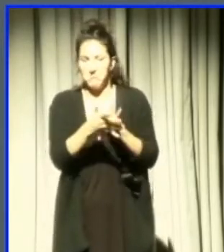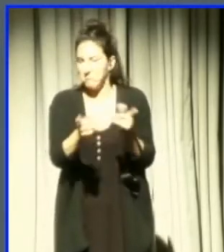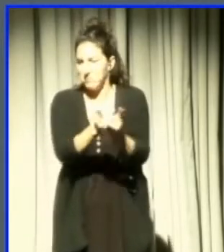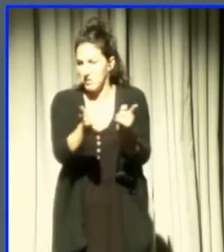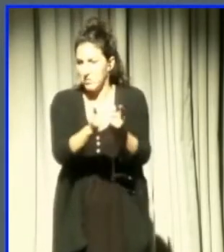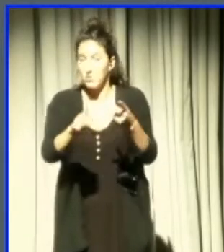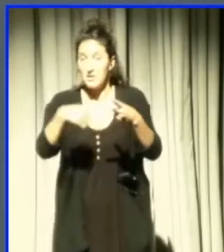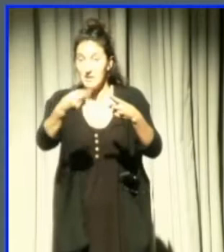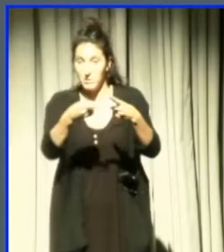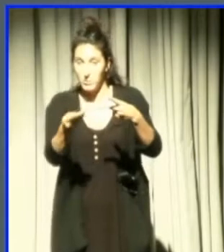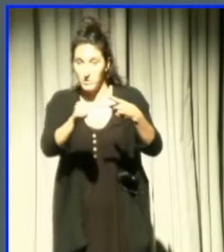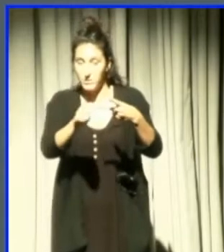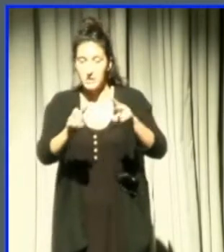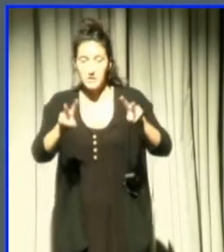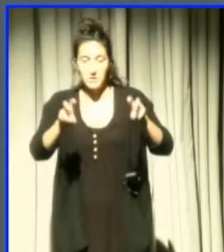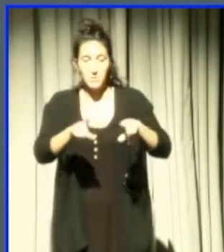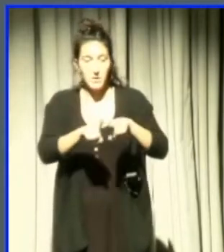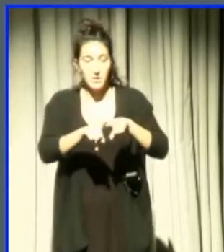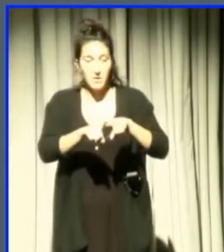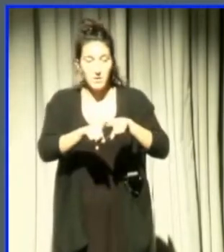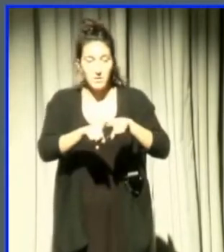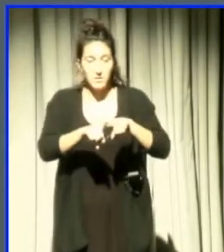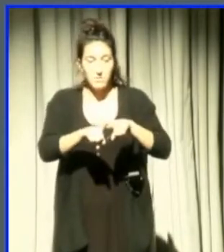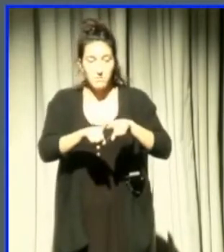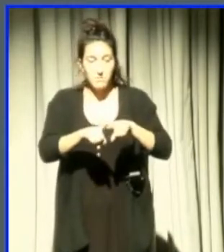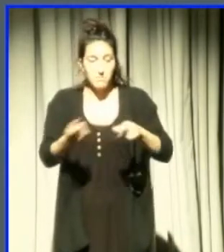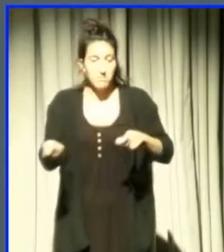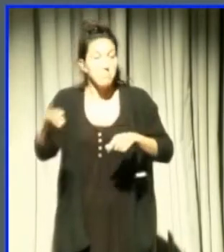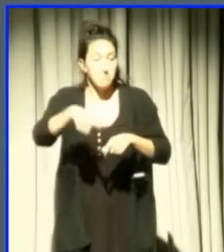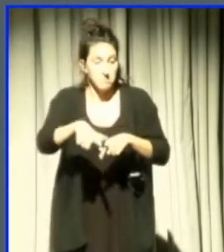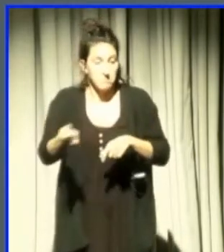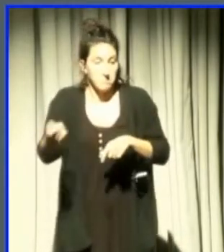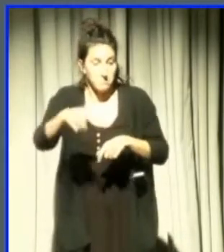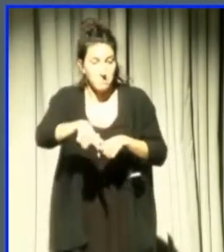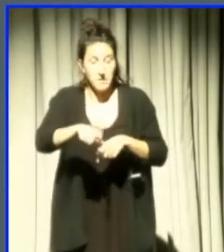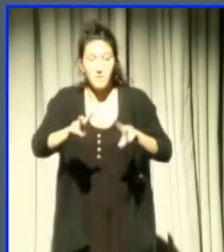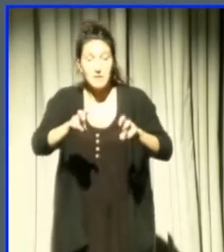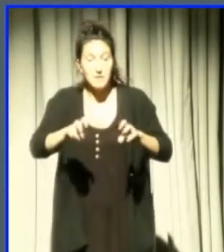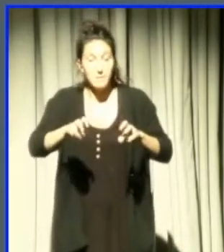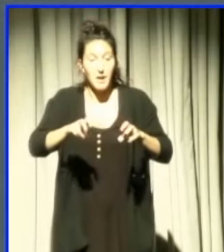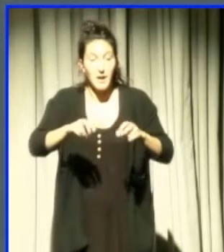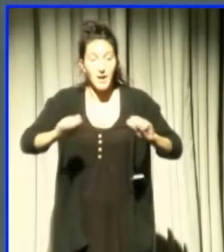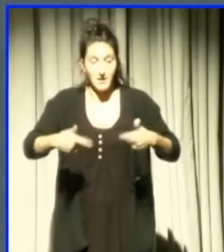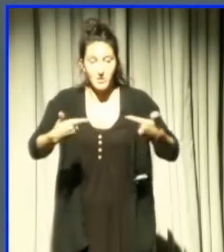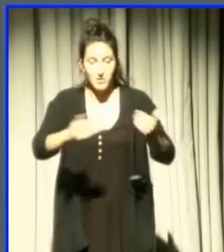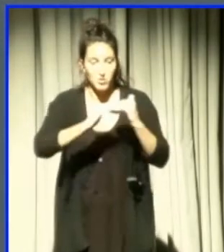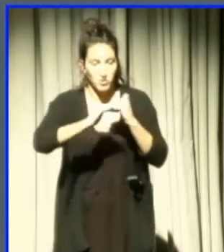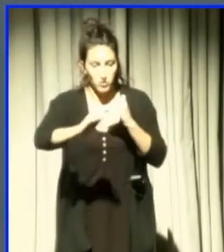much discussed buzzword in the realm of sustainability. You can see them there. It's